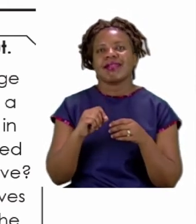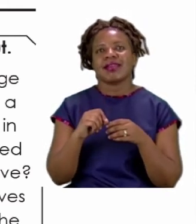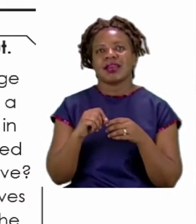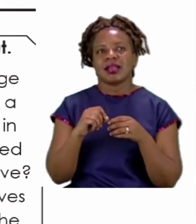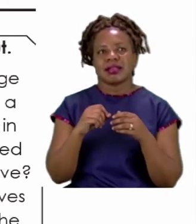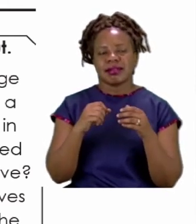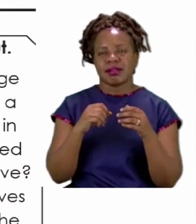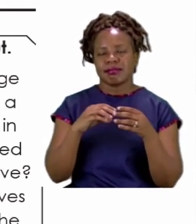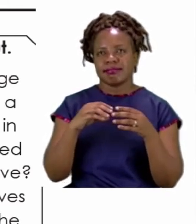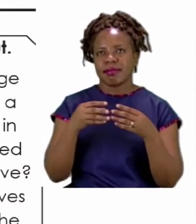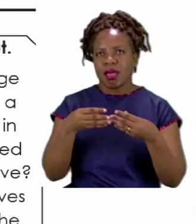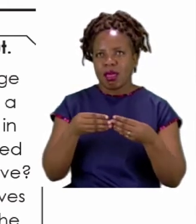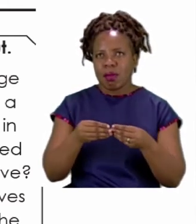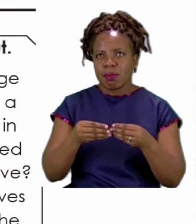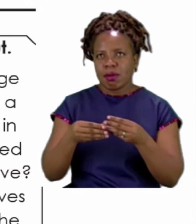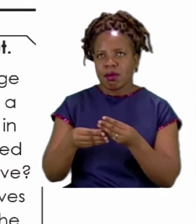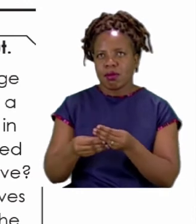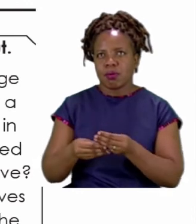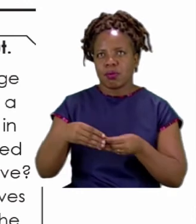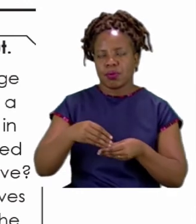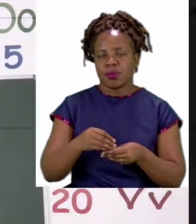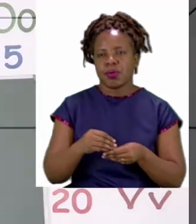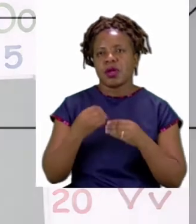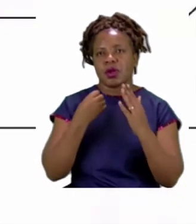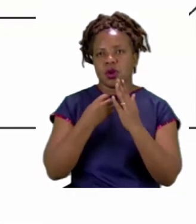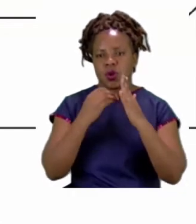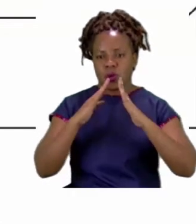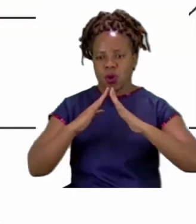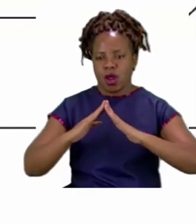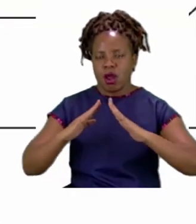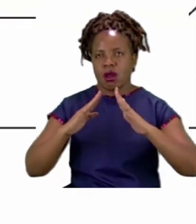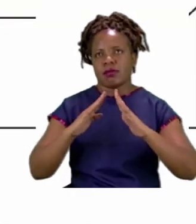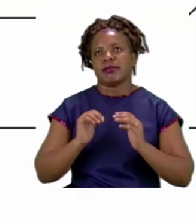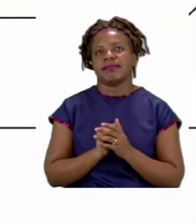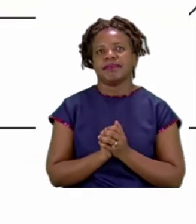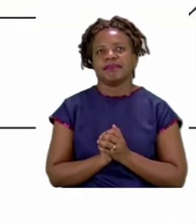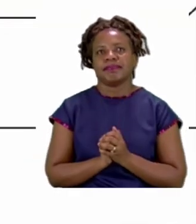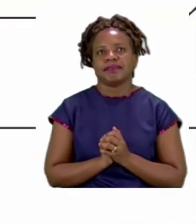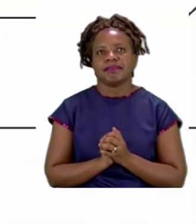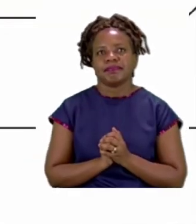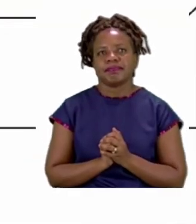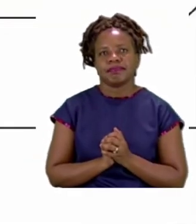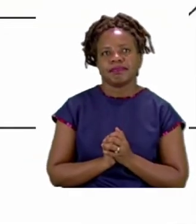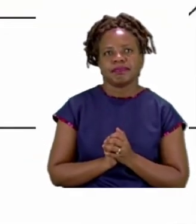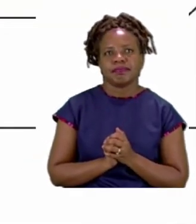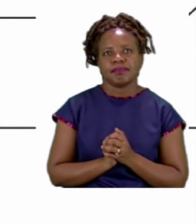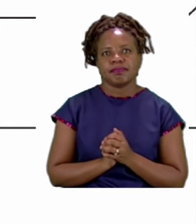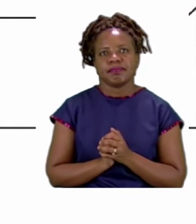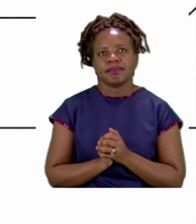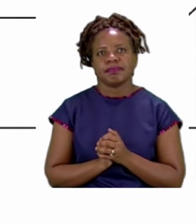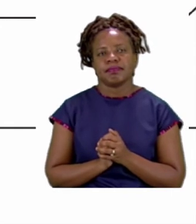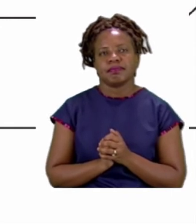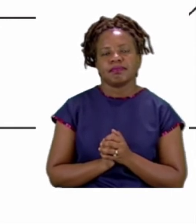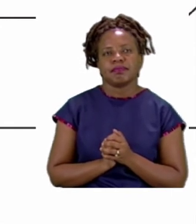to answer questions 3 and 4 after reading them. So remember, you need to